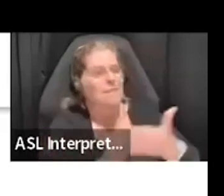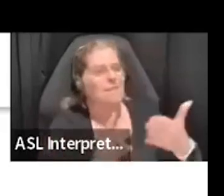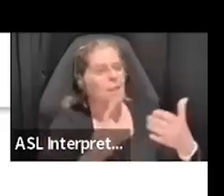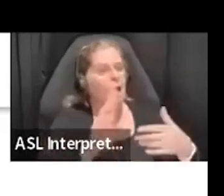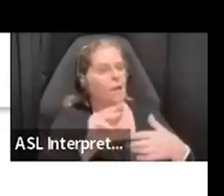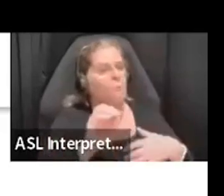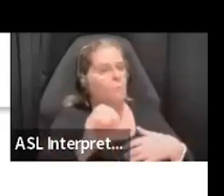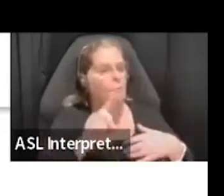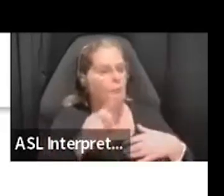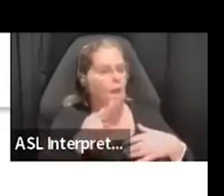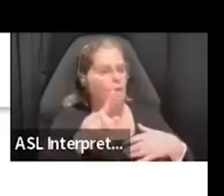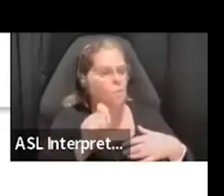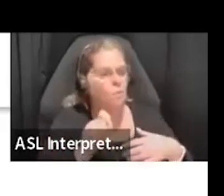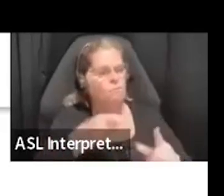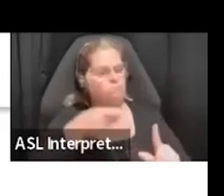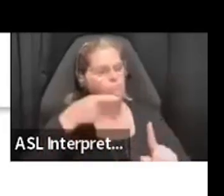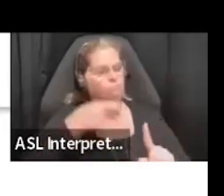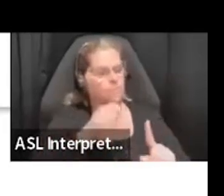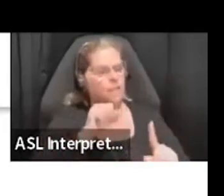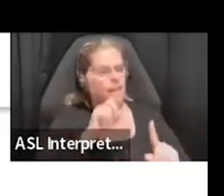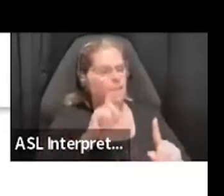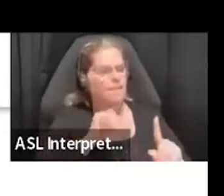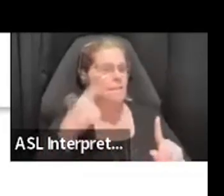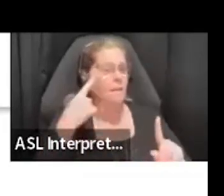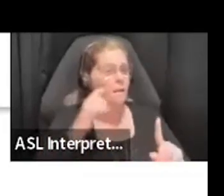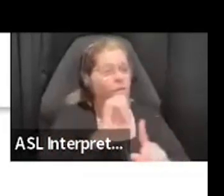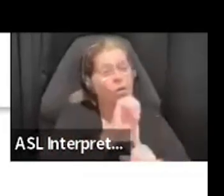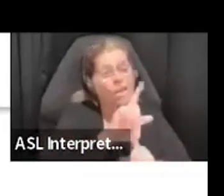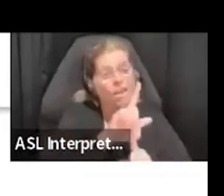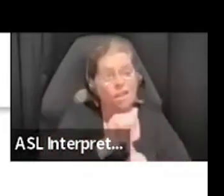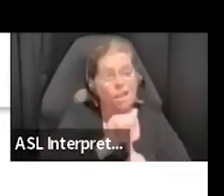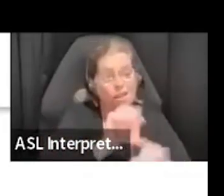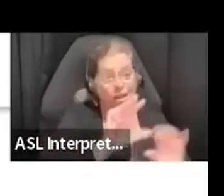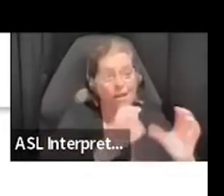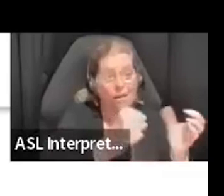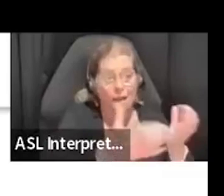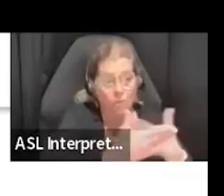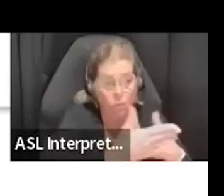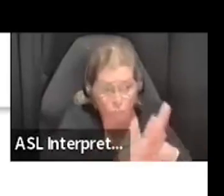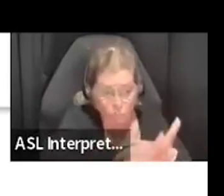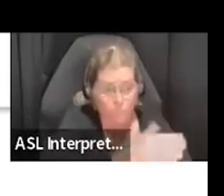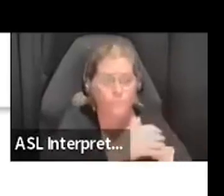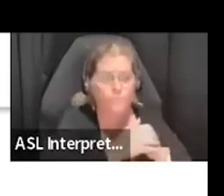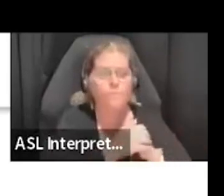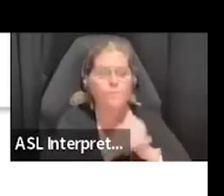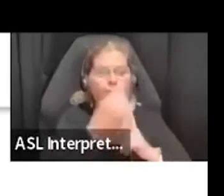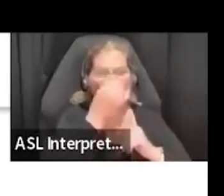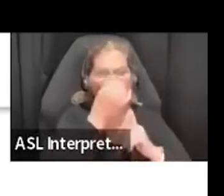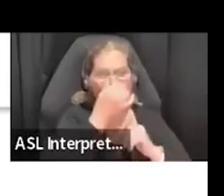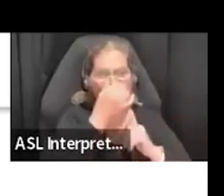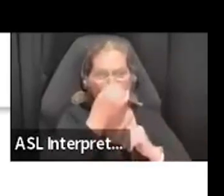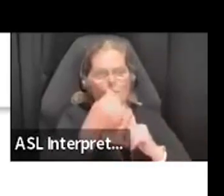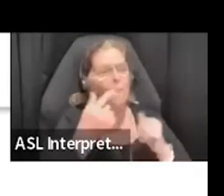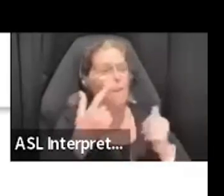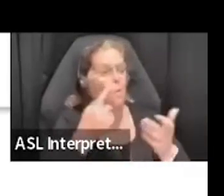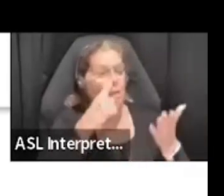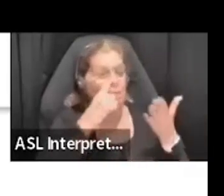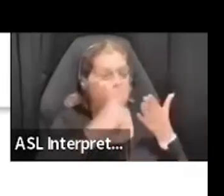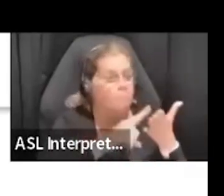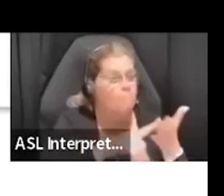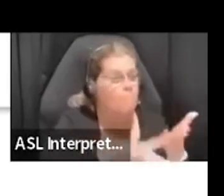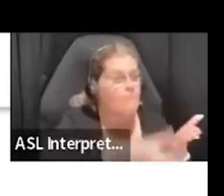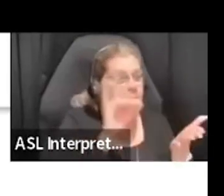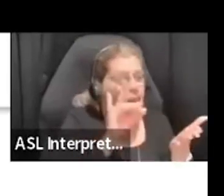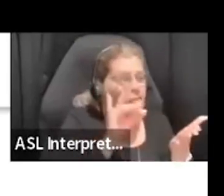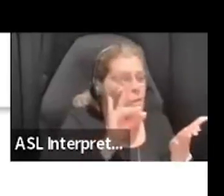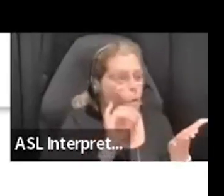are SDI for the English Language Arts classroom. And through this process, we really discovered how little some of